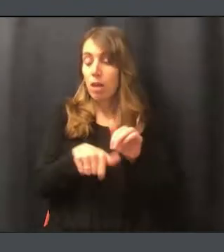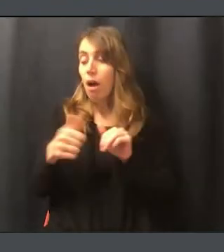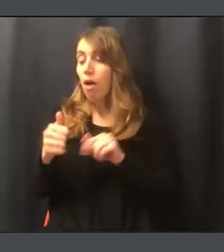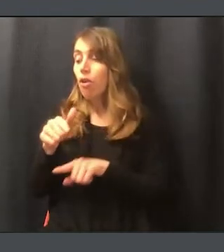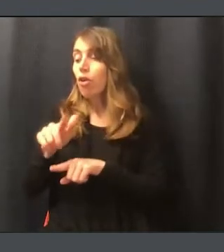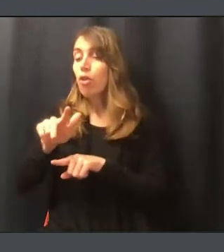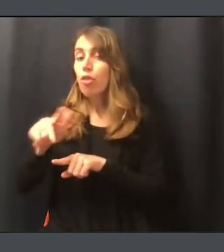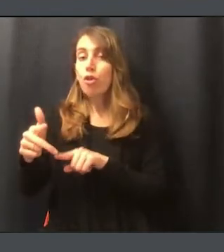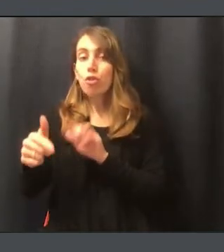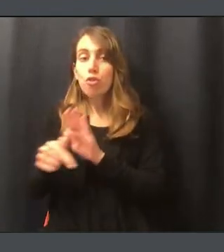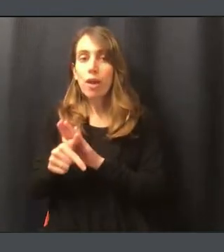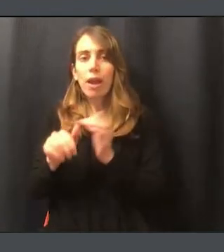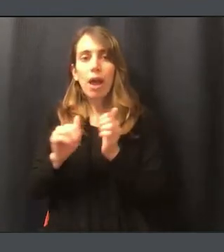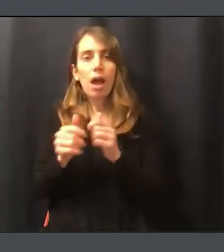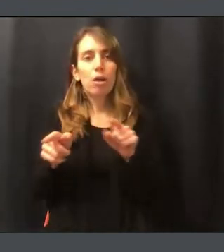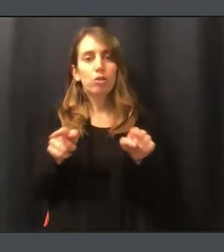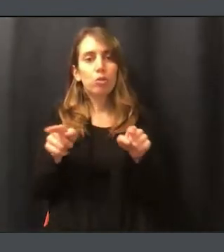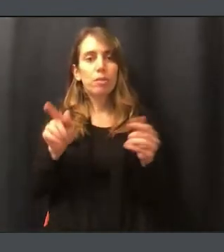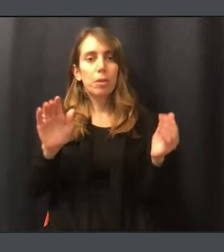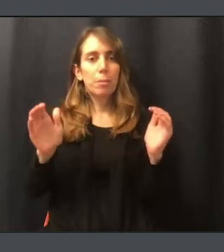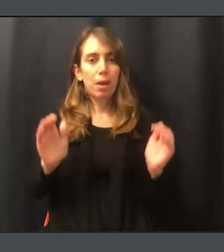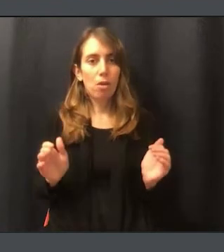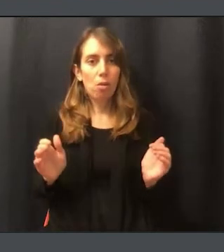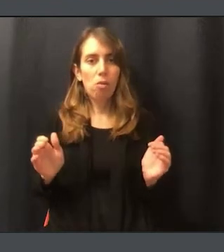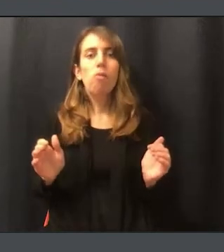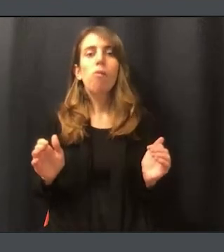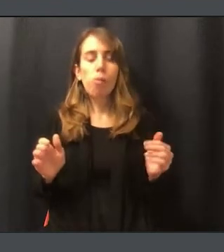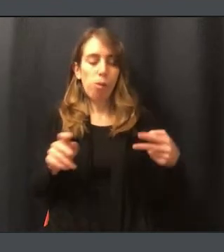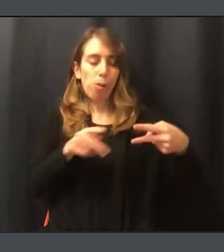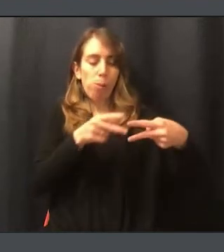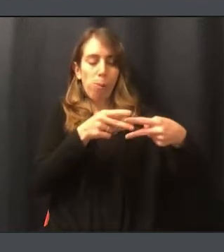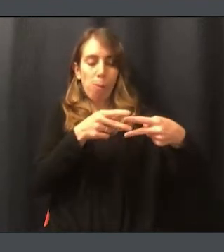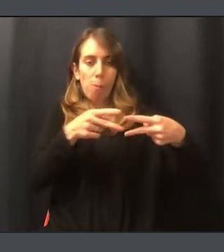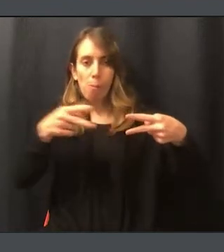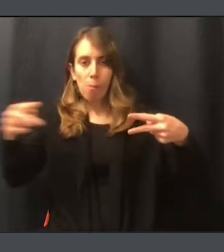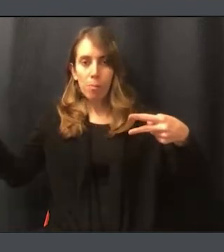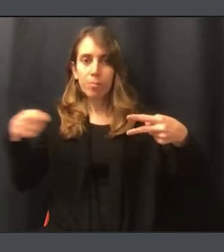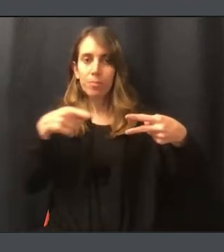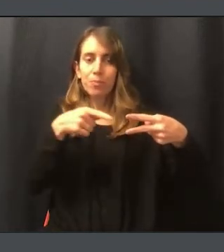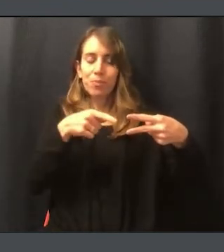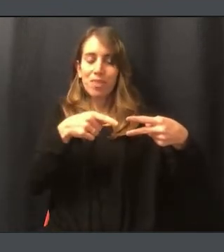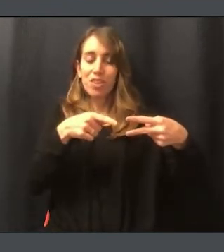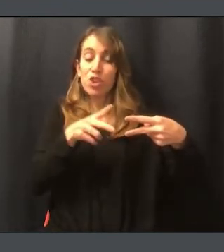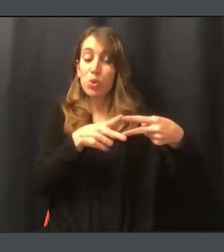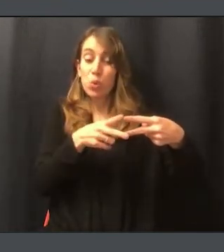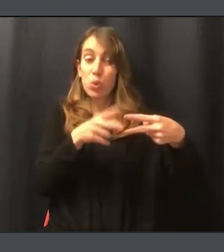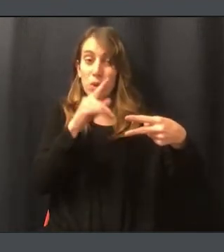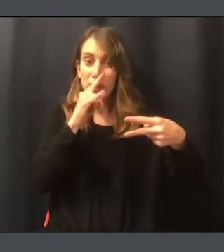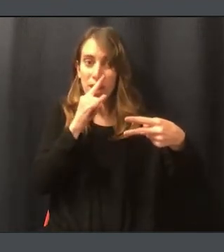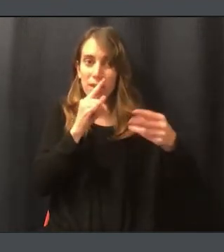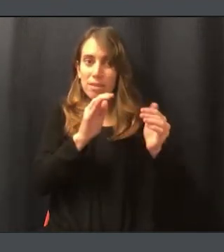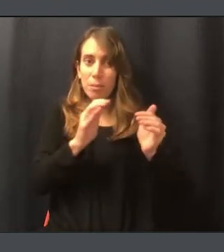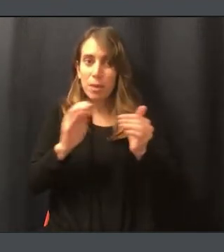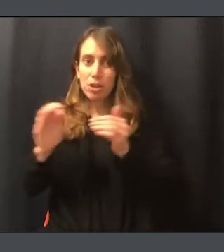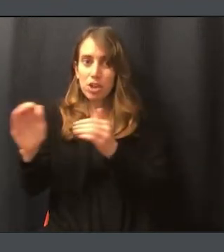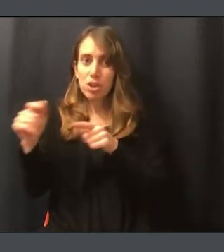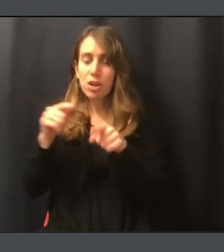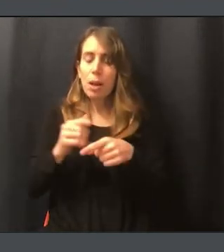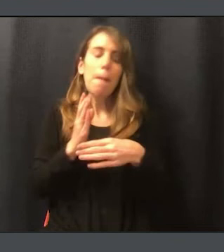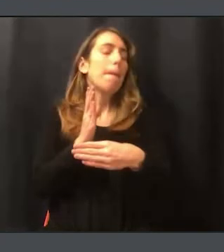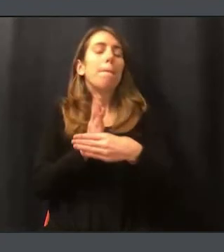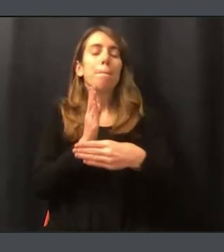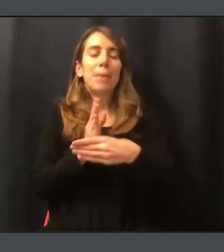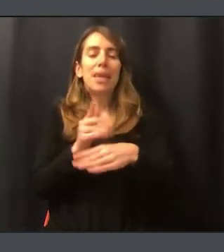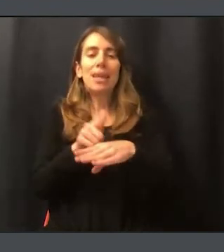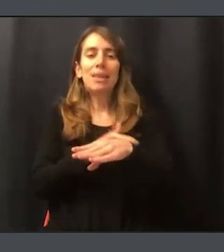compare, right? So here is the two kids. These are their measures. You have mean length of utterance in words, number of